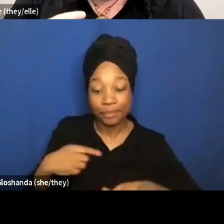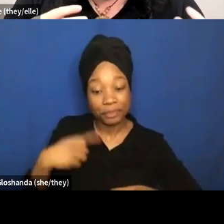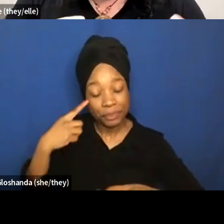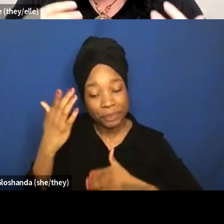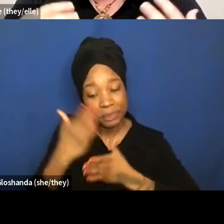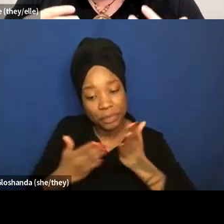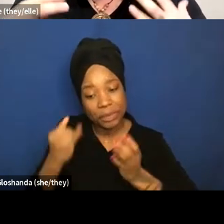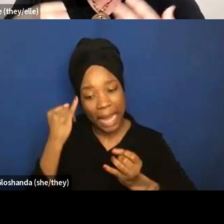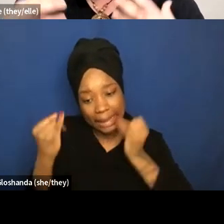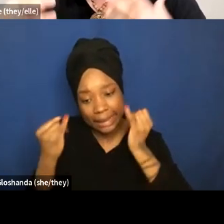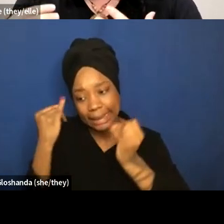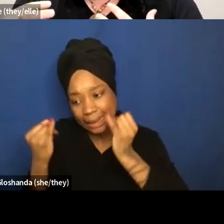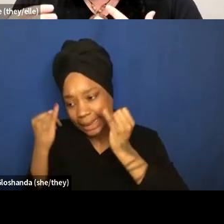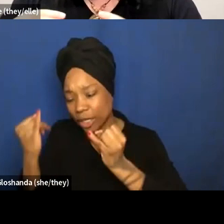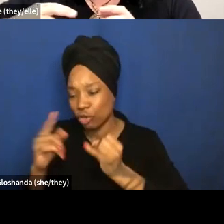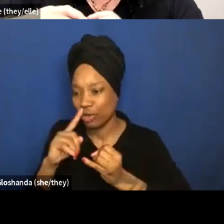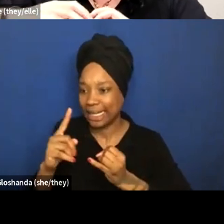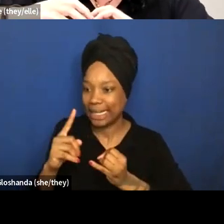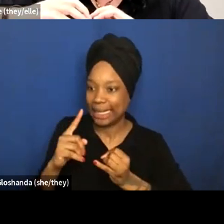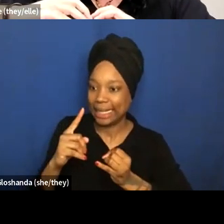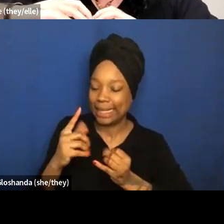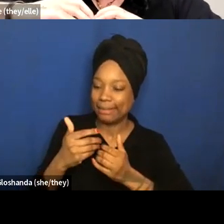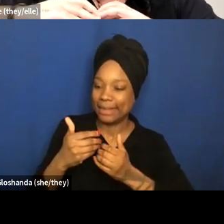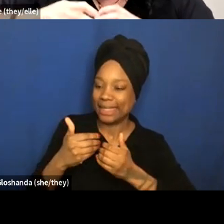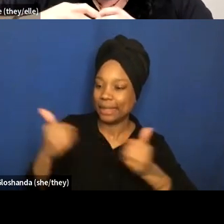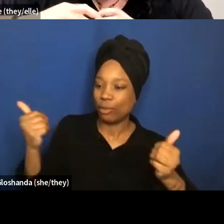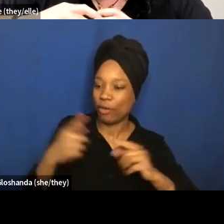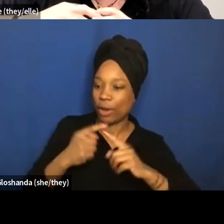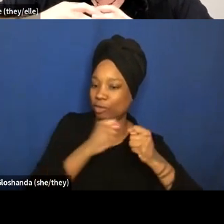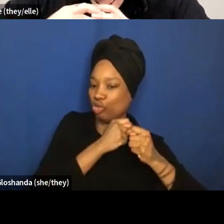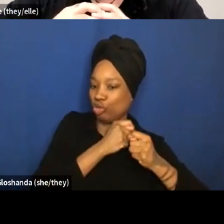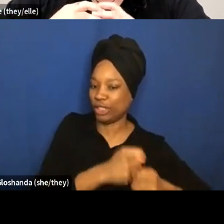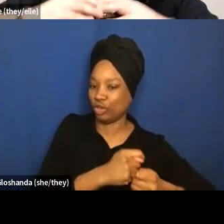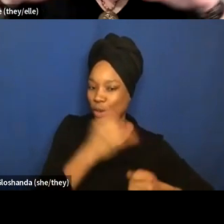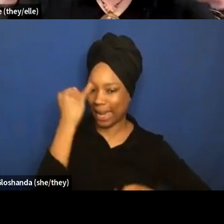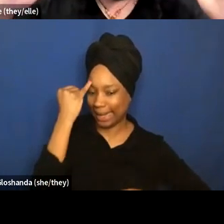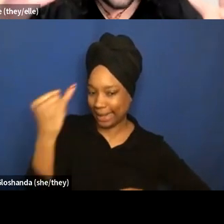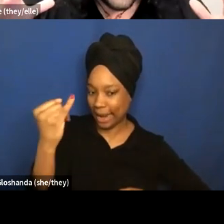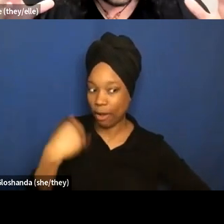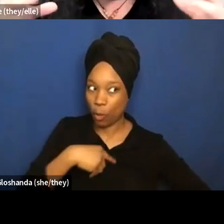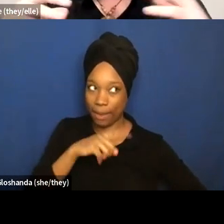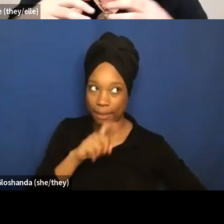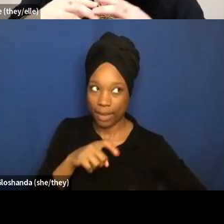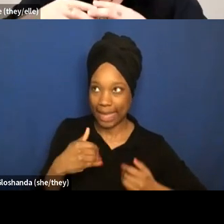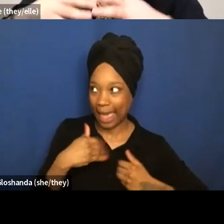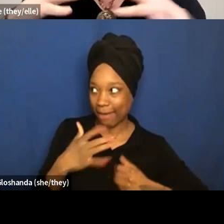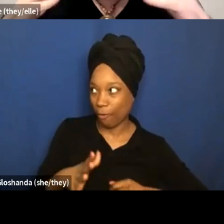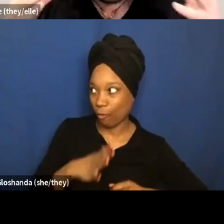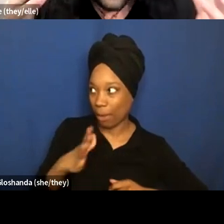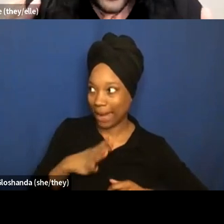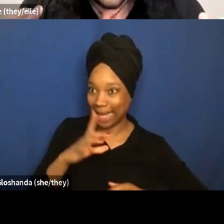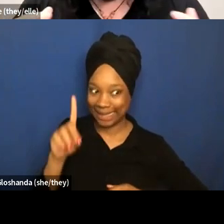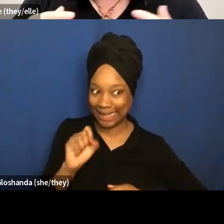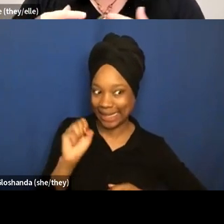ideas really take us away from this traditional idea of like, we have to have a formalized DSM. We have to have